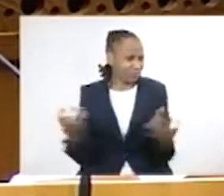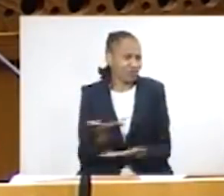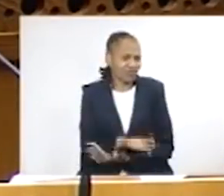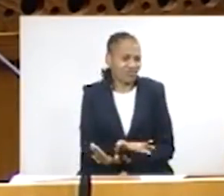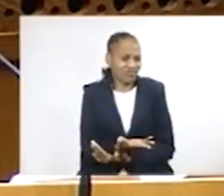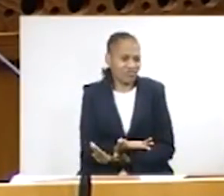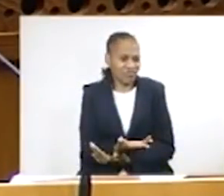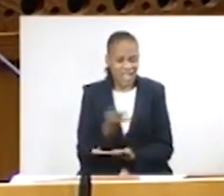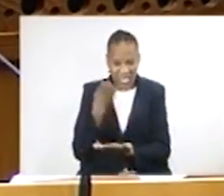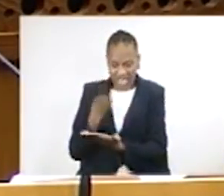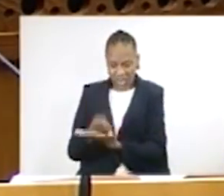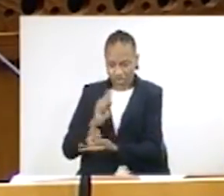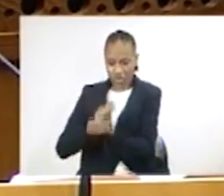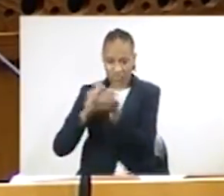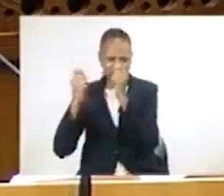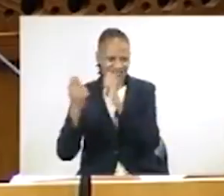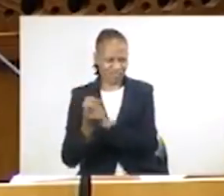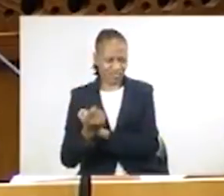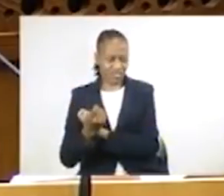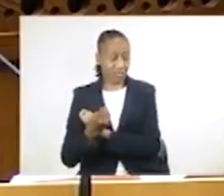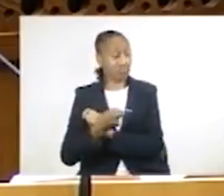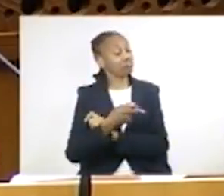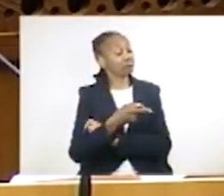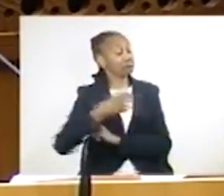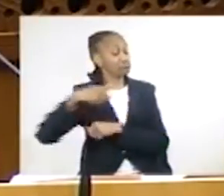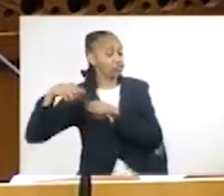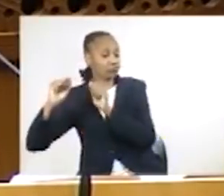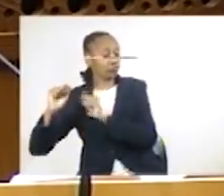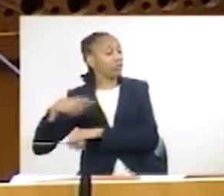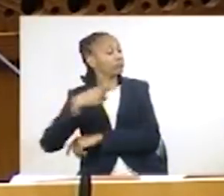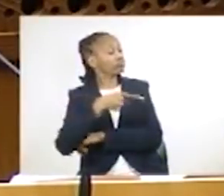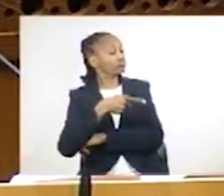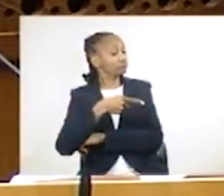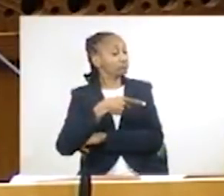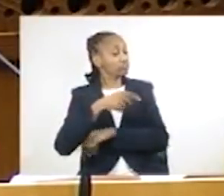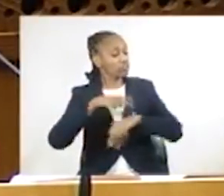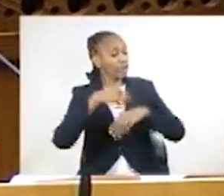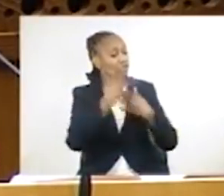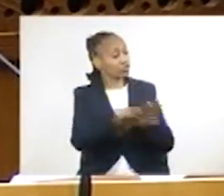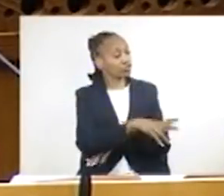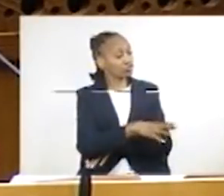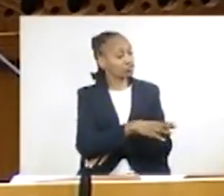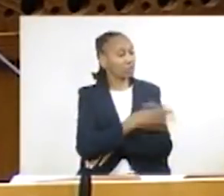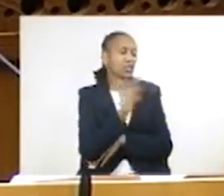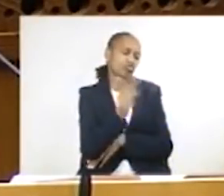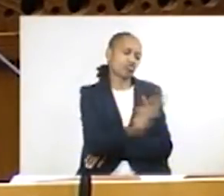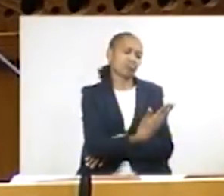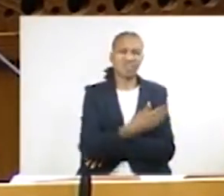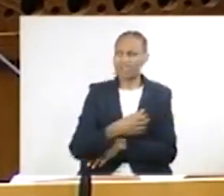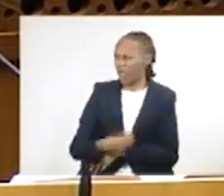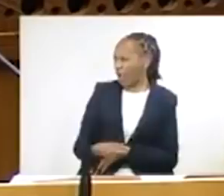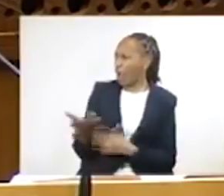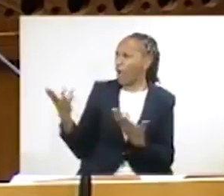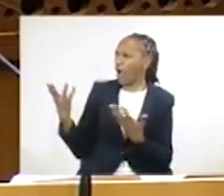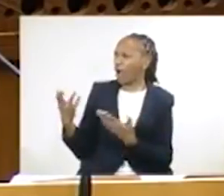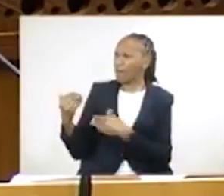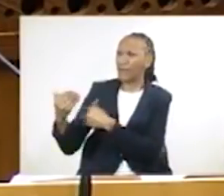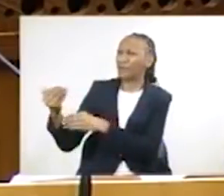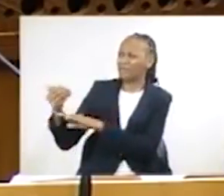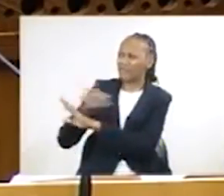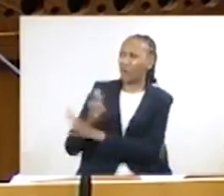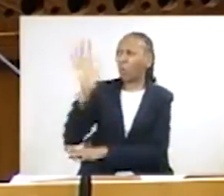which have succeeded, they took their learners and their youth to learn outside their countries. Mr. President, you are